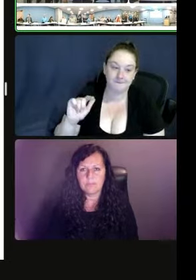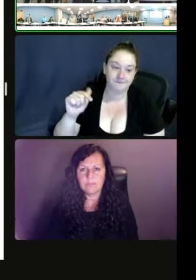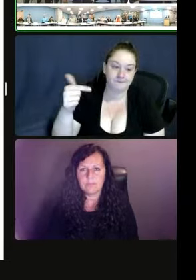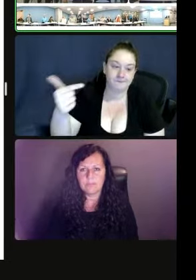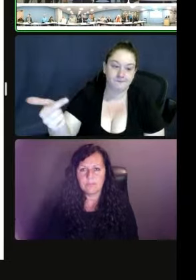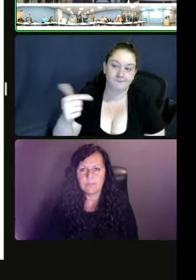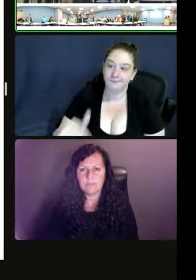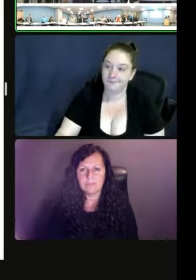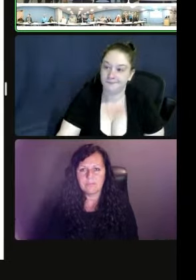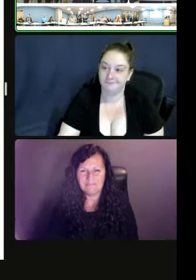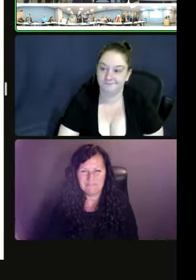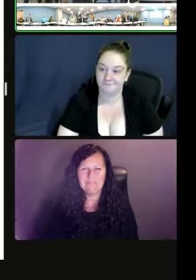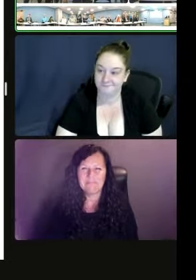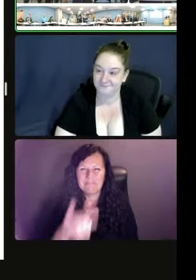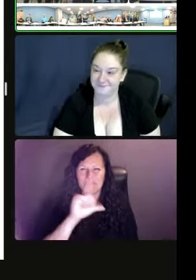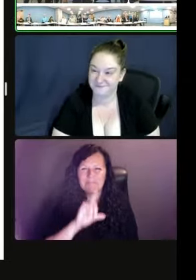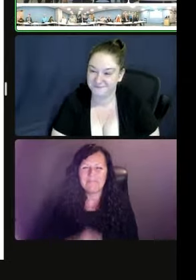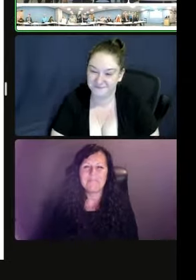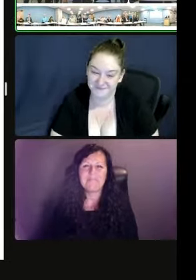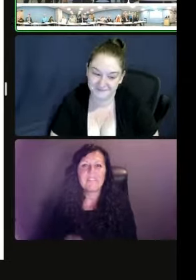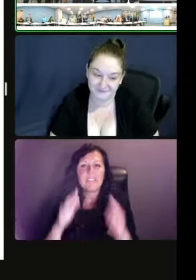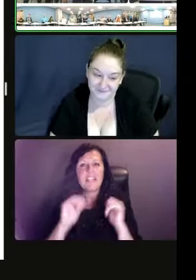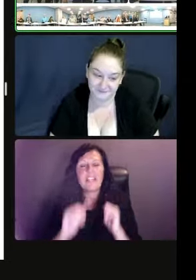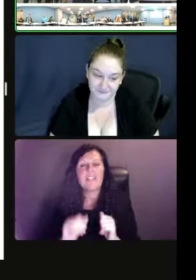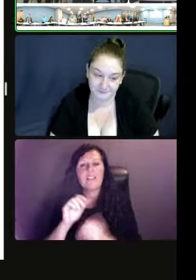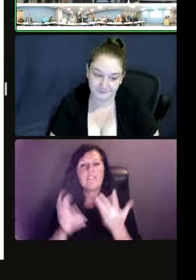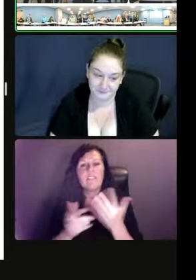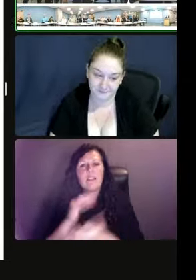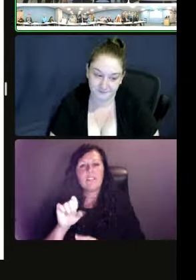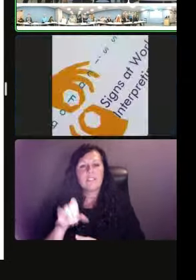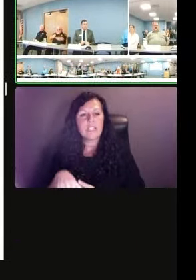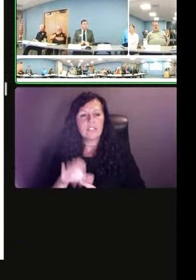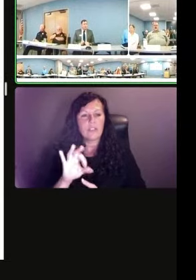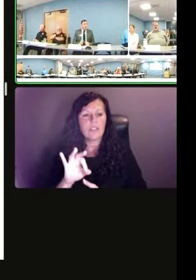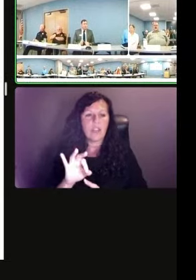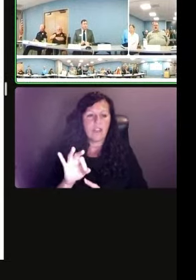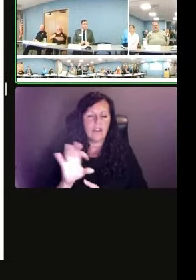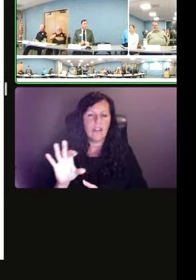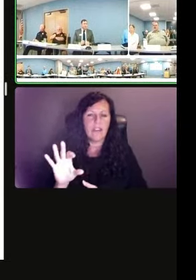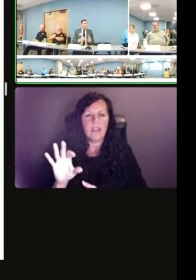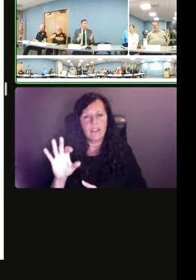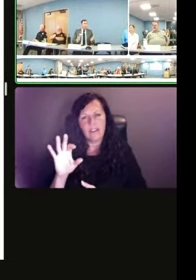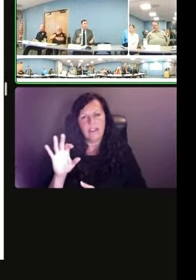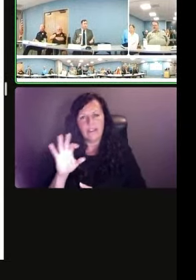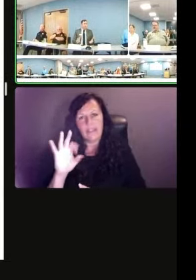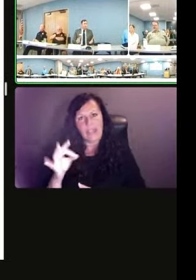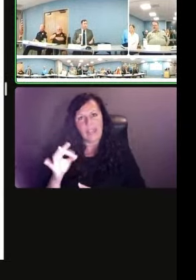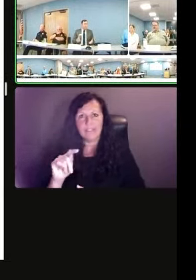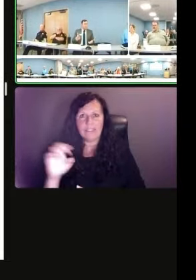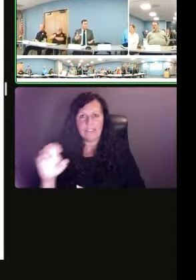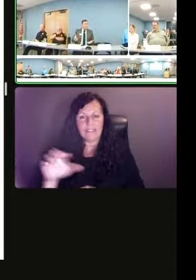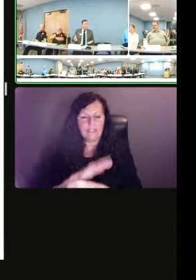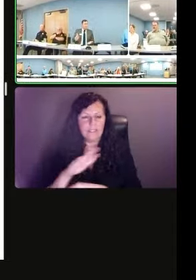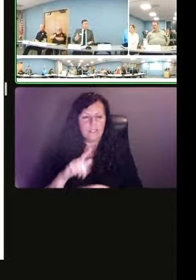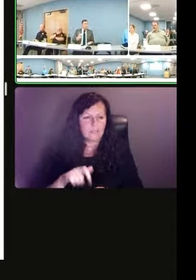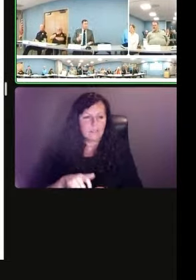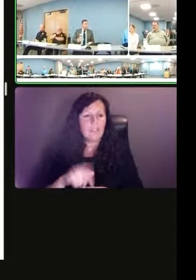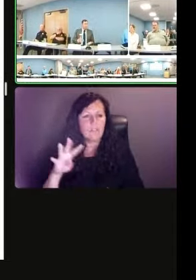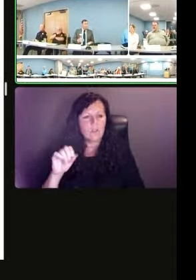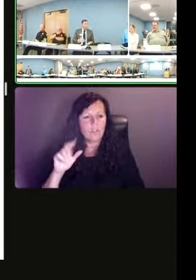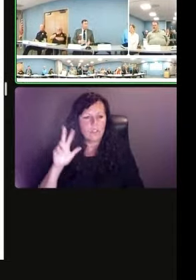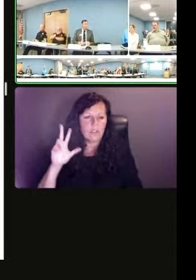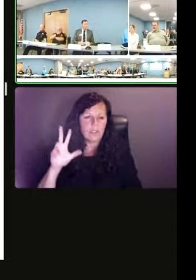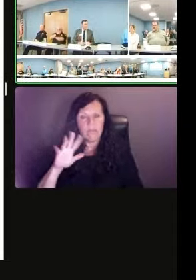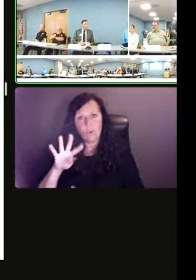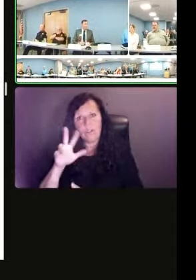The next one is a fire station, 9 FTE. As the chief mentioned, currently we have 43 people at any given time. This would take it down to